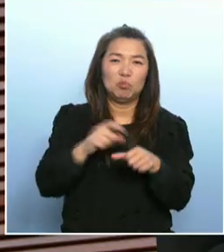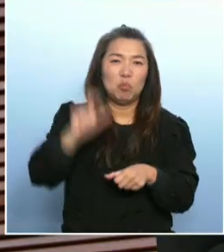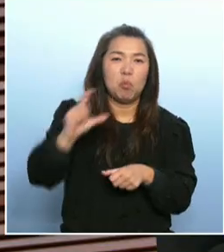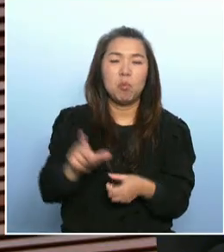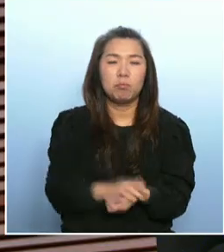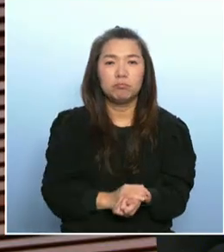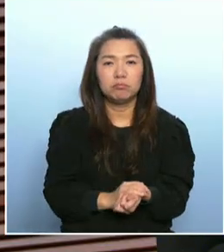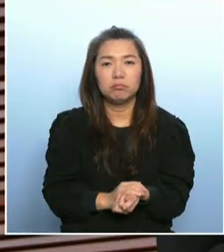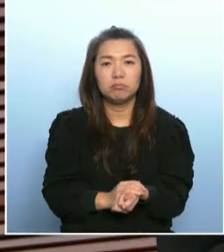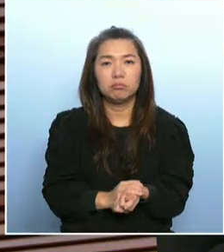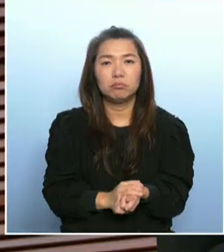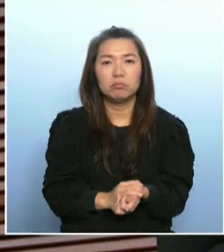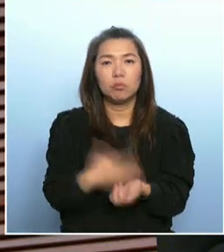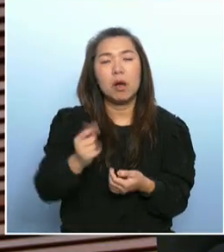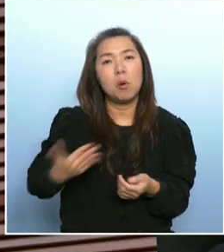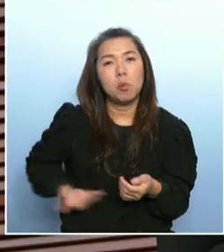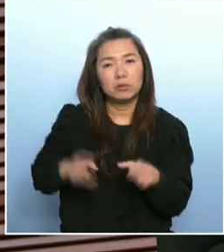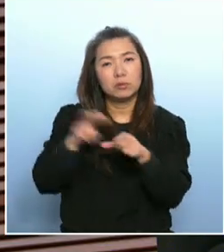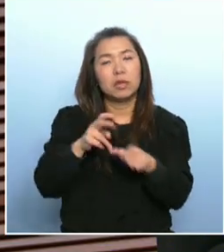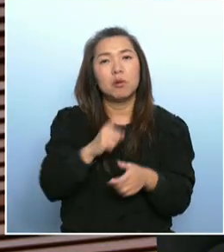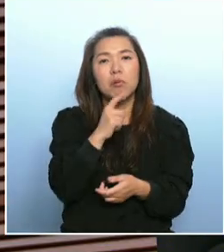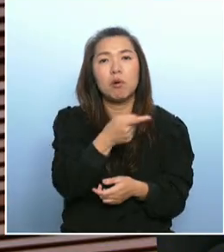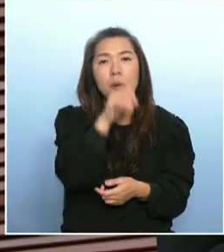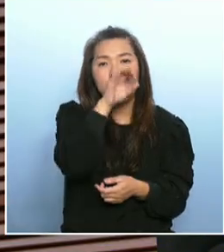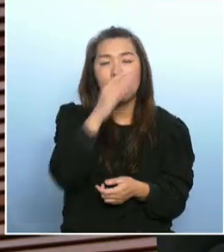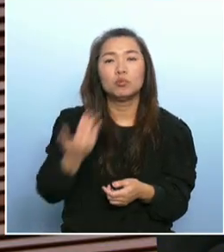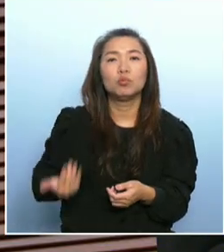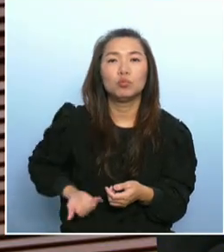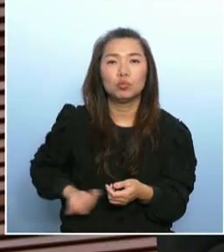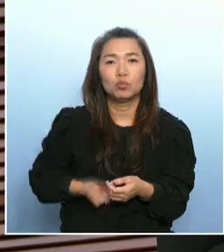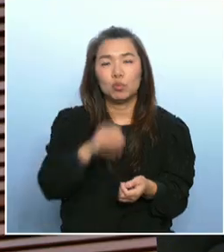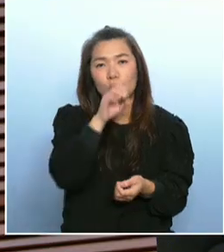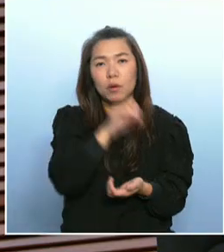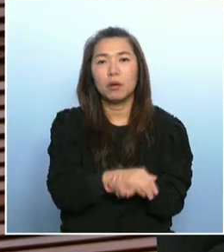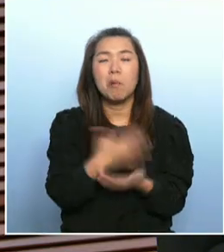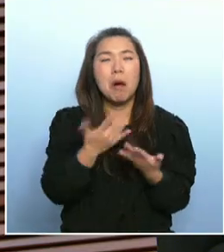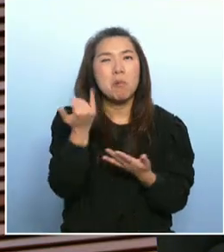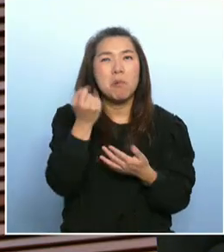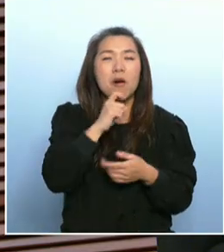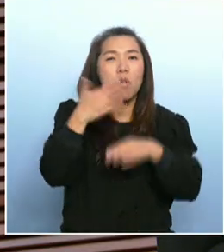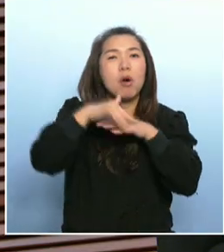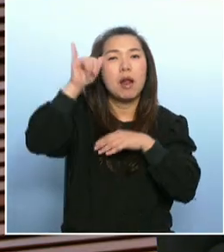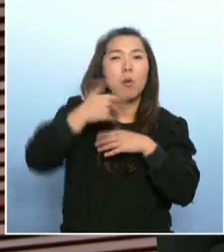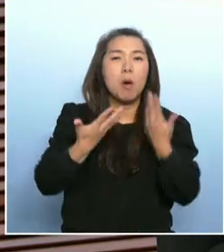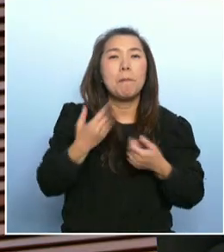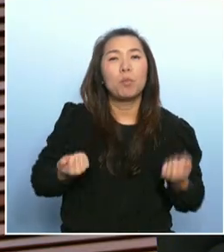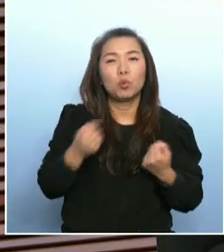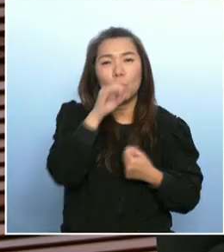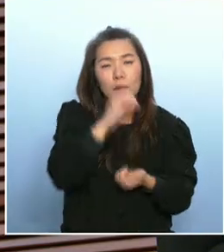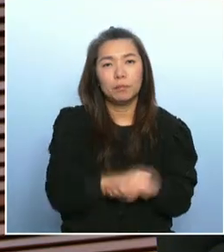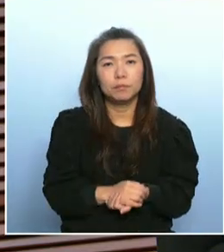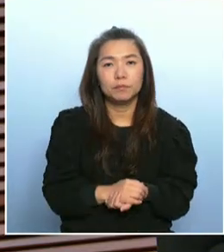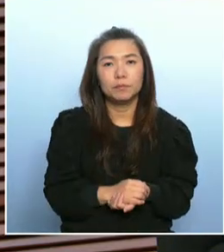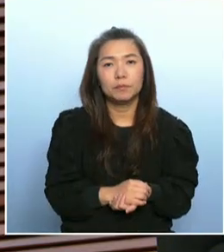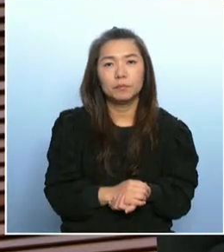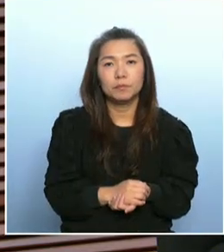well, we are not able to hire workers in the Guangdong province because the salary there is high. Now we're trying to recruit workers